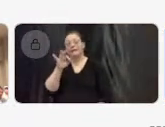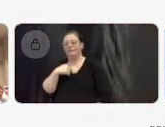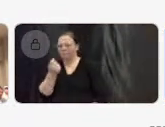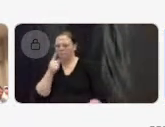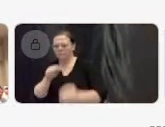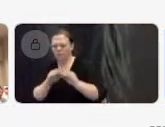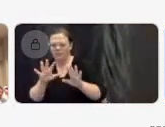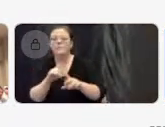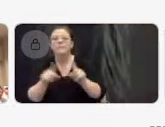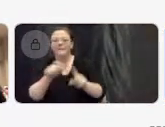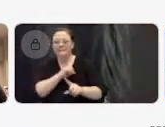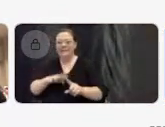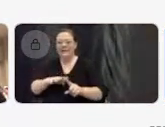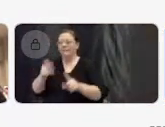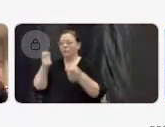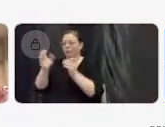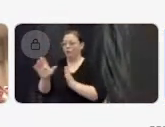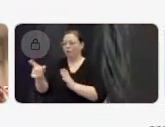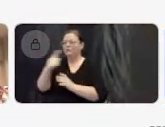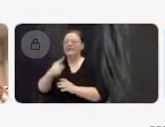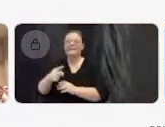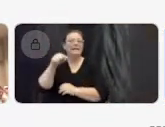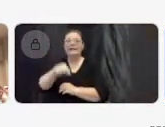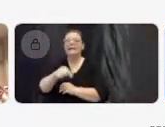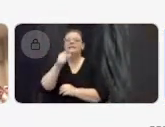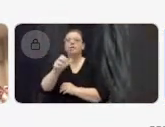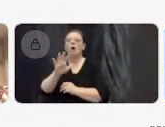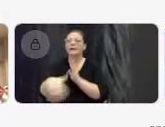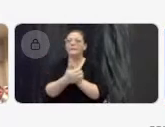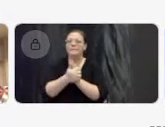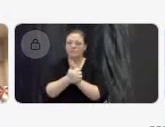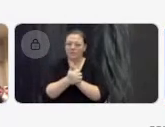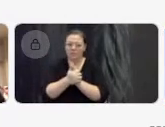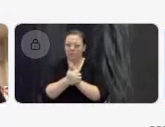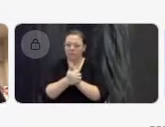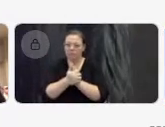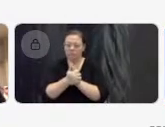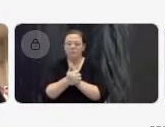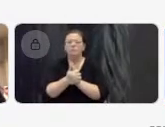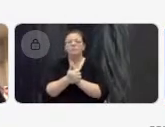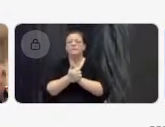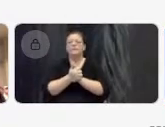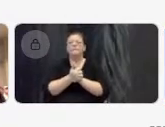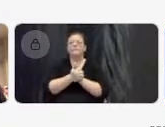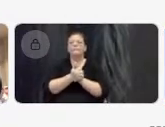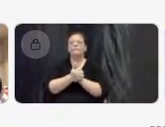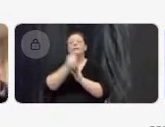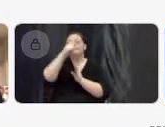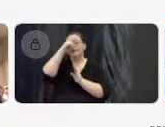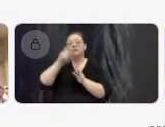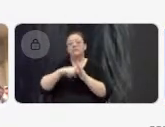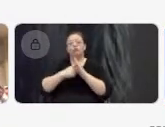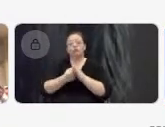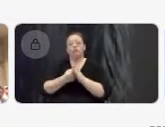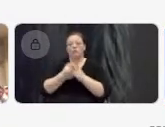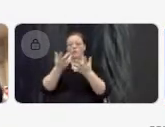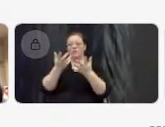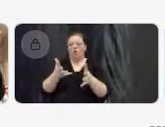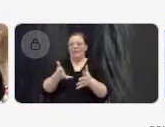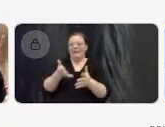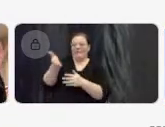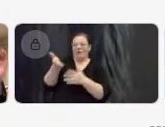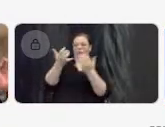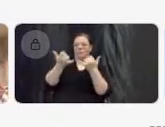director, is saying that in fact, it's not an amendment because the original of what's there now